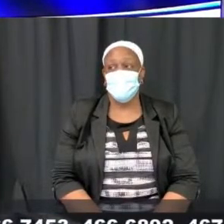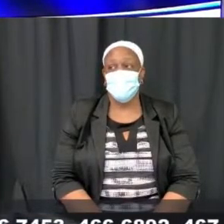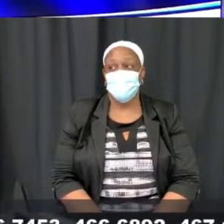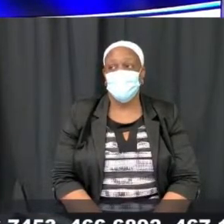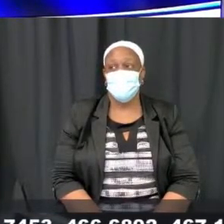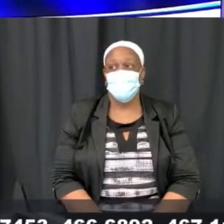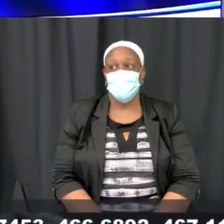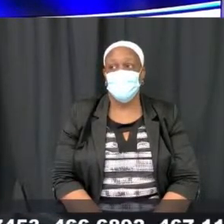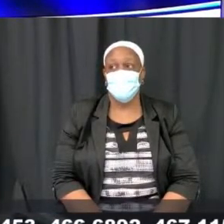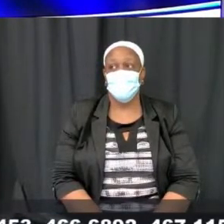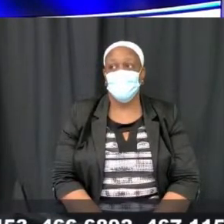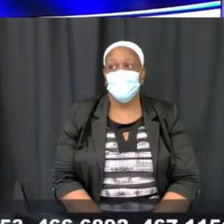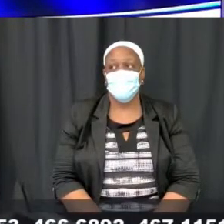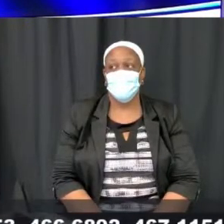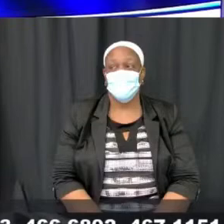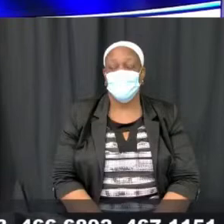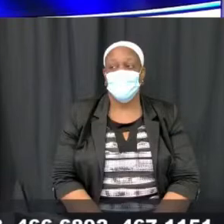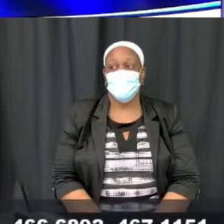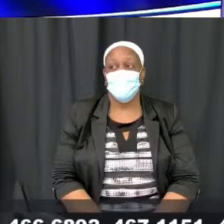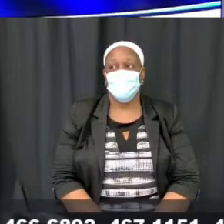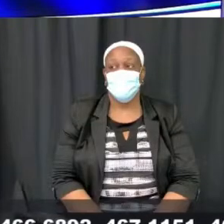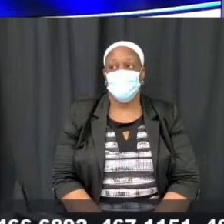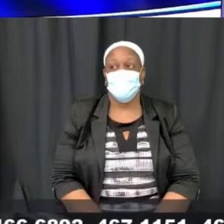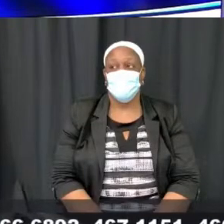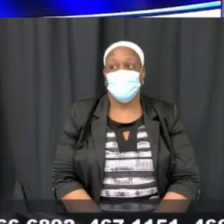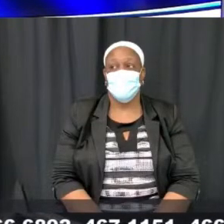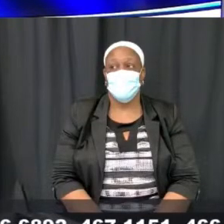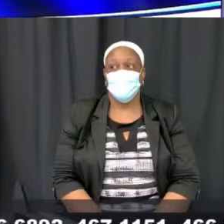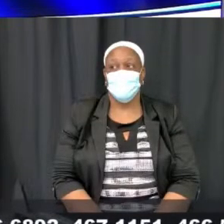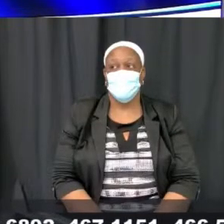This question is from WinFM